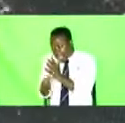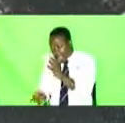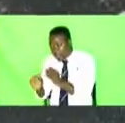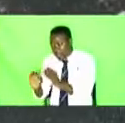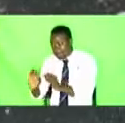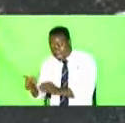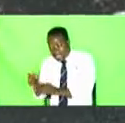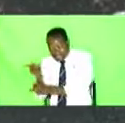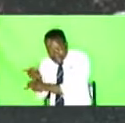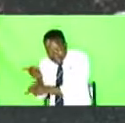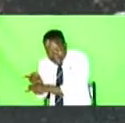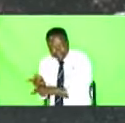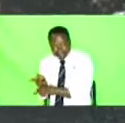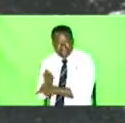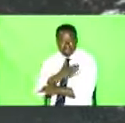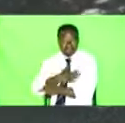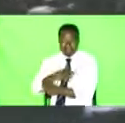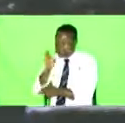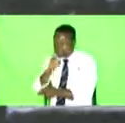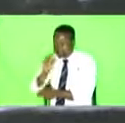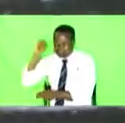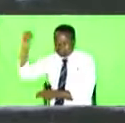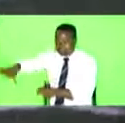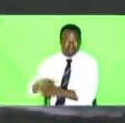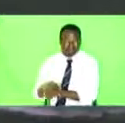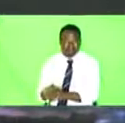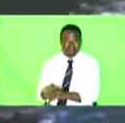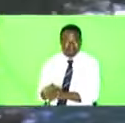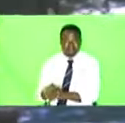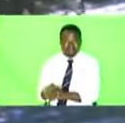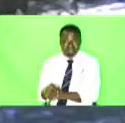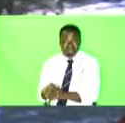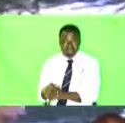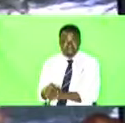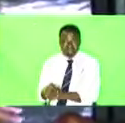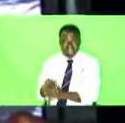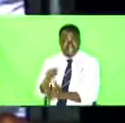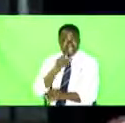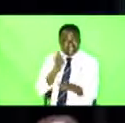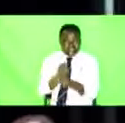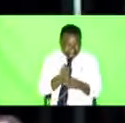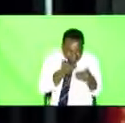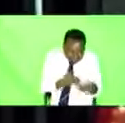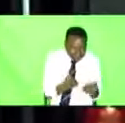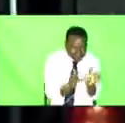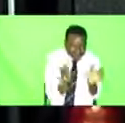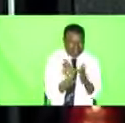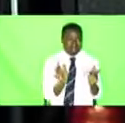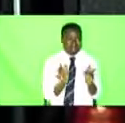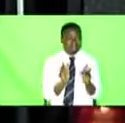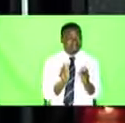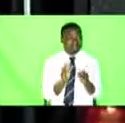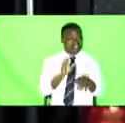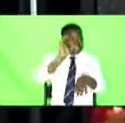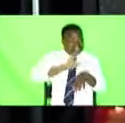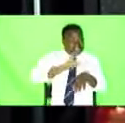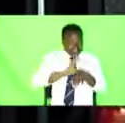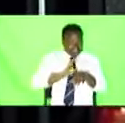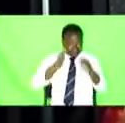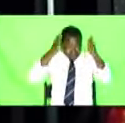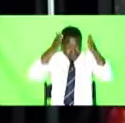bag, go and throw it away. Just get close to Jesus. The church we are building